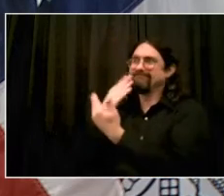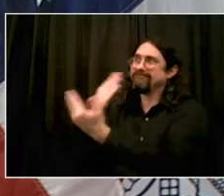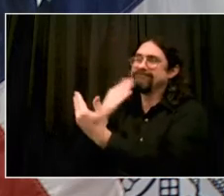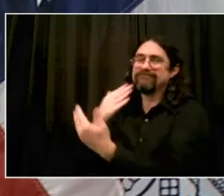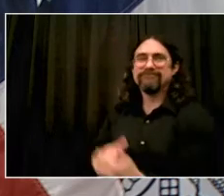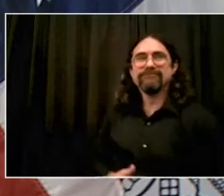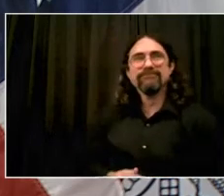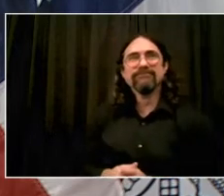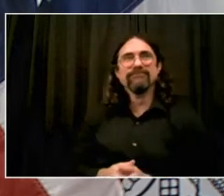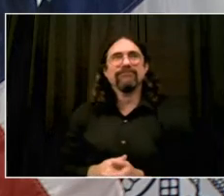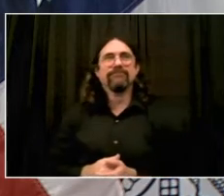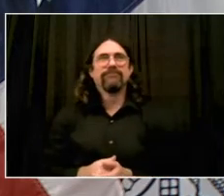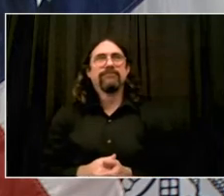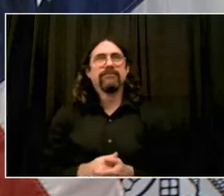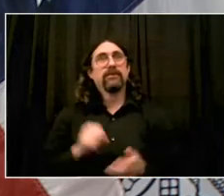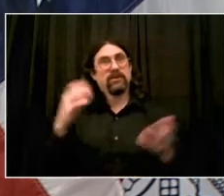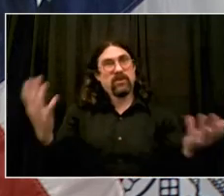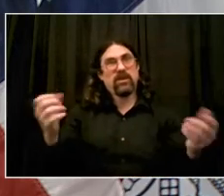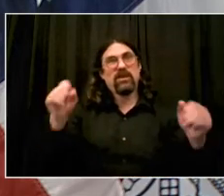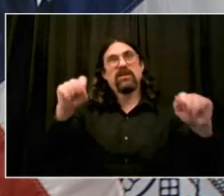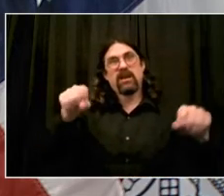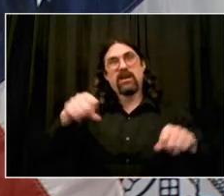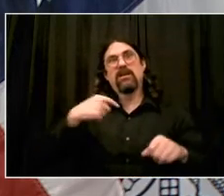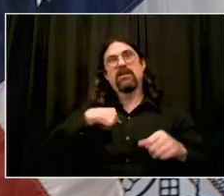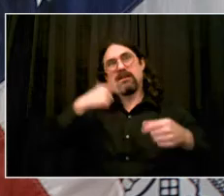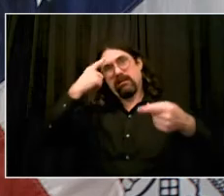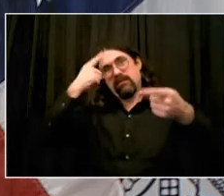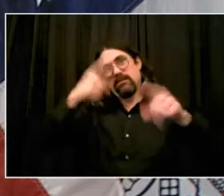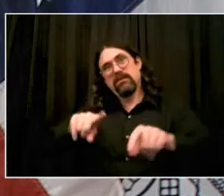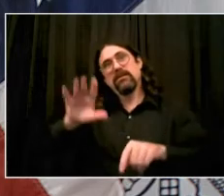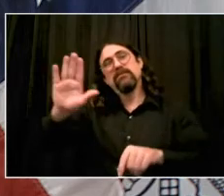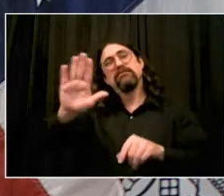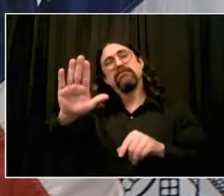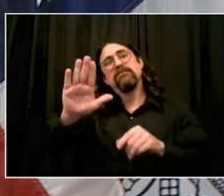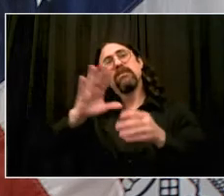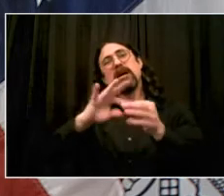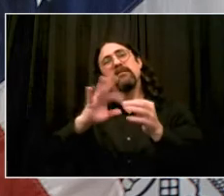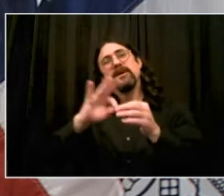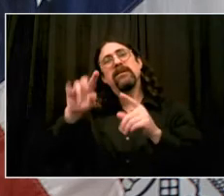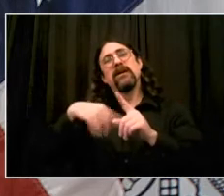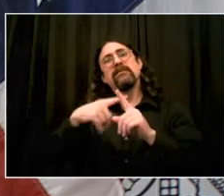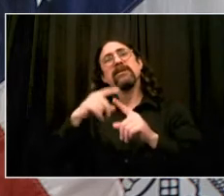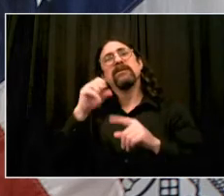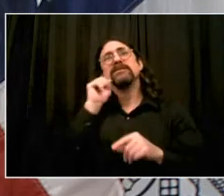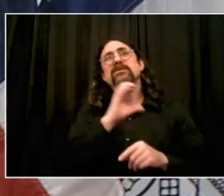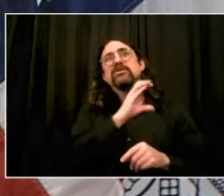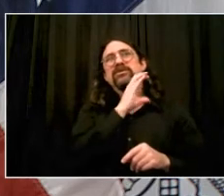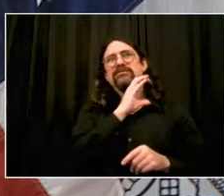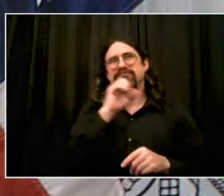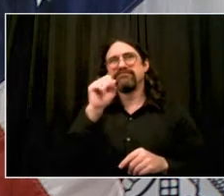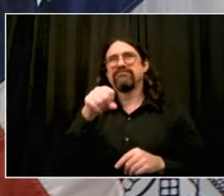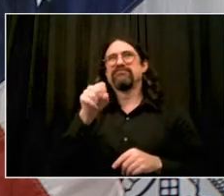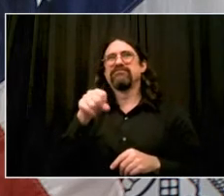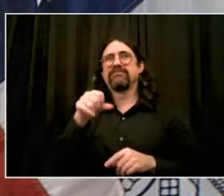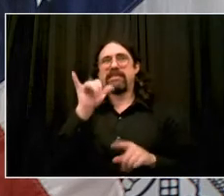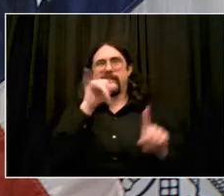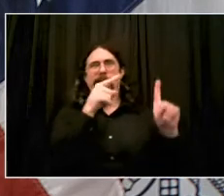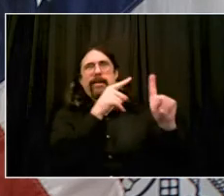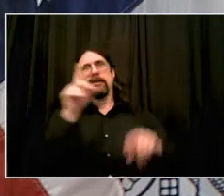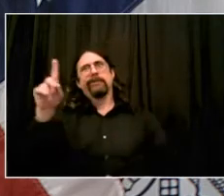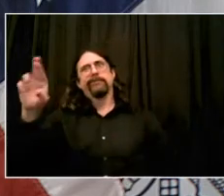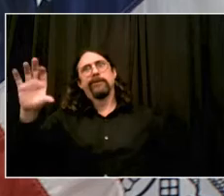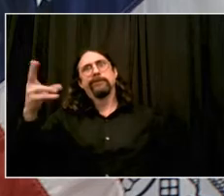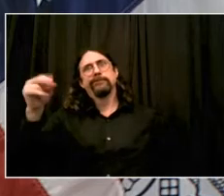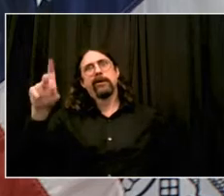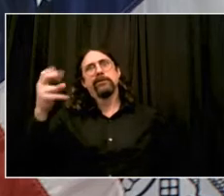yesterday, I think, Narmeen, this is going to change the equation. I think when the Health Commissioner of New York City tells older New Yorkers and folks with pre-existing conditions it's